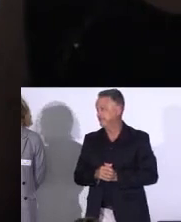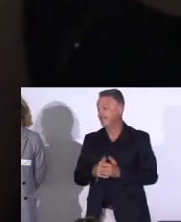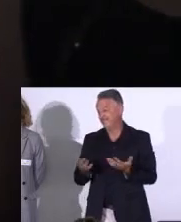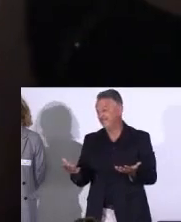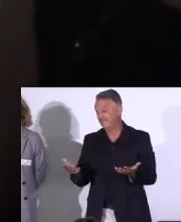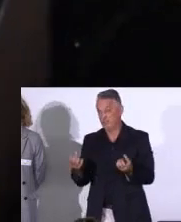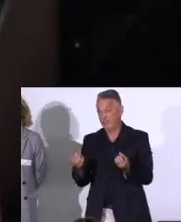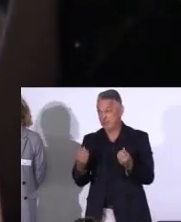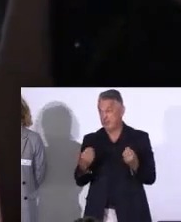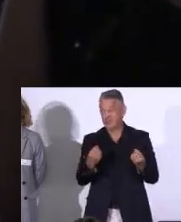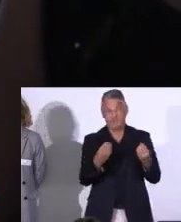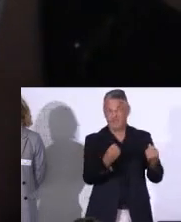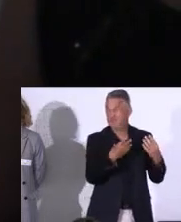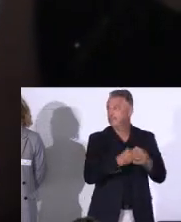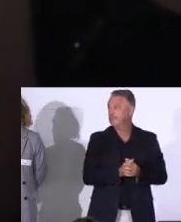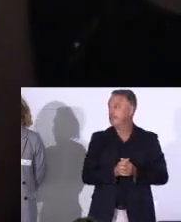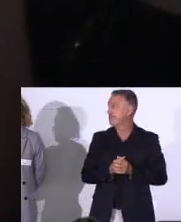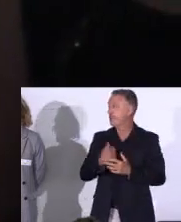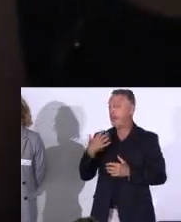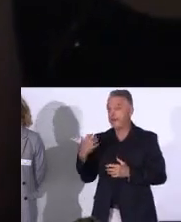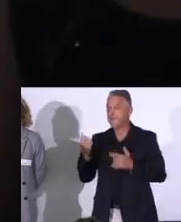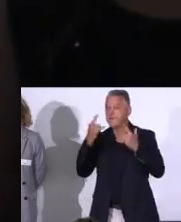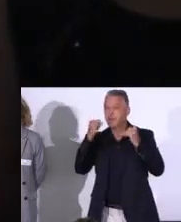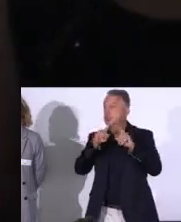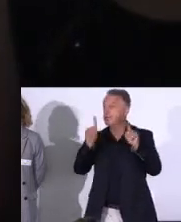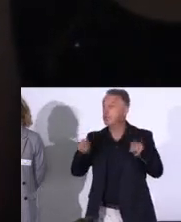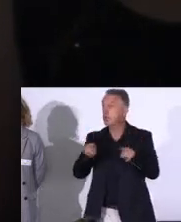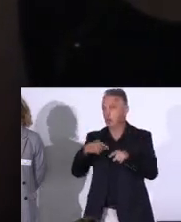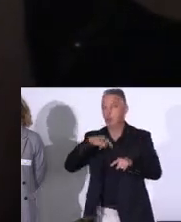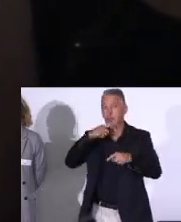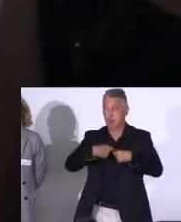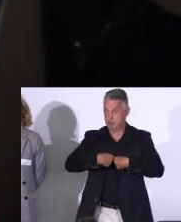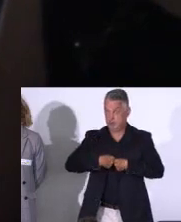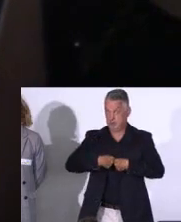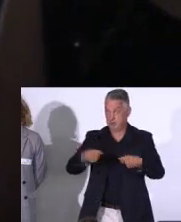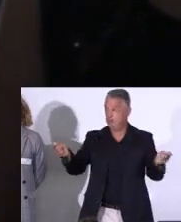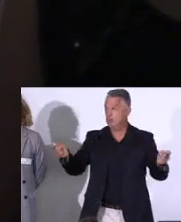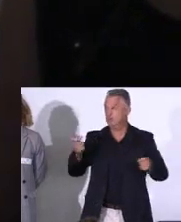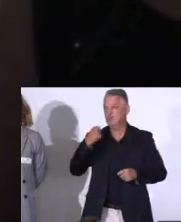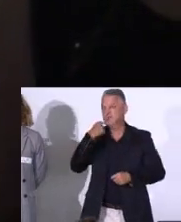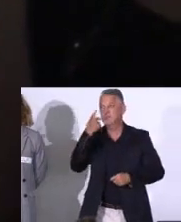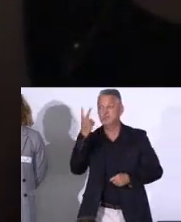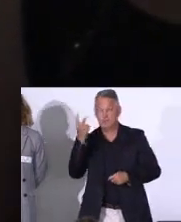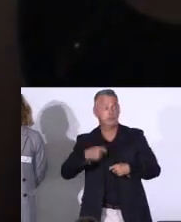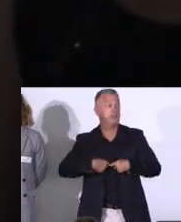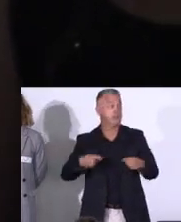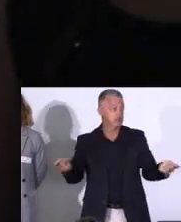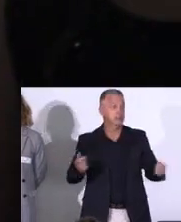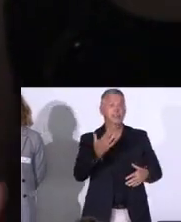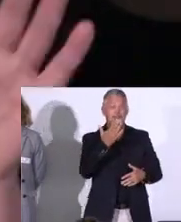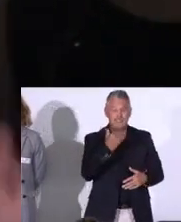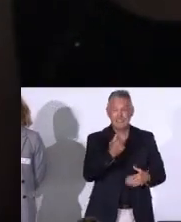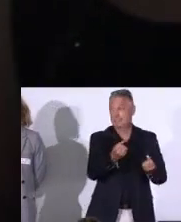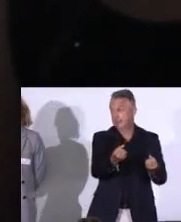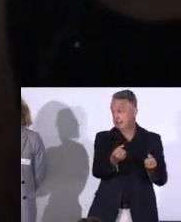feedback to us. There'll be an evaluation form that's sent out over the next couple of days. We're really keen to get your feedback as